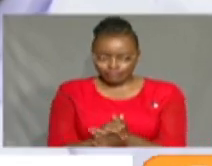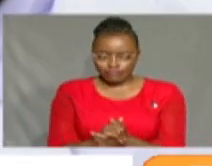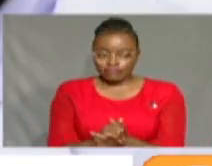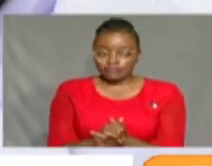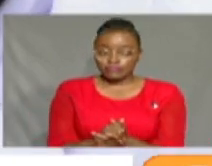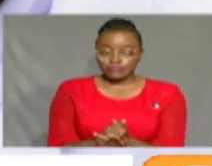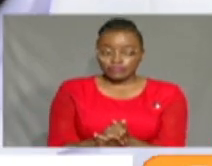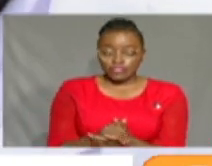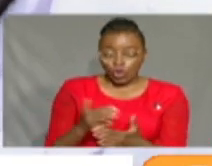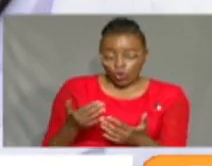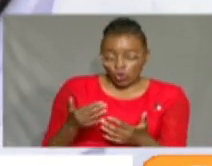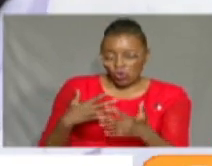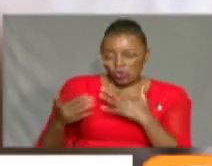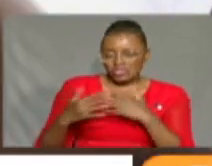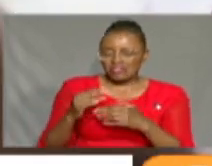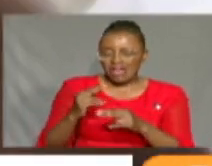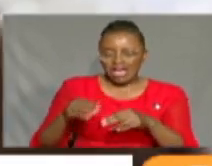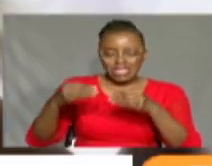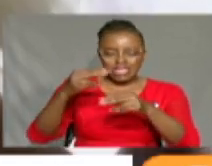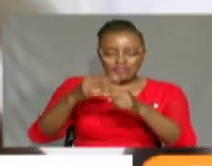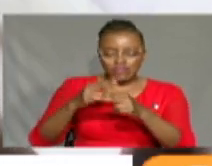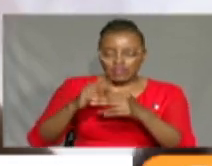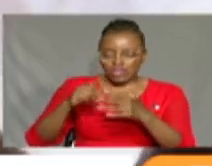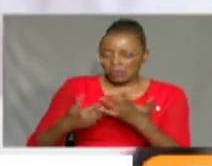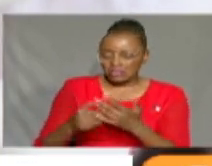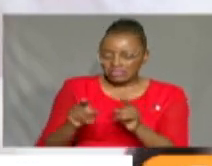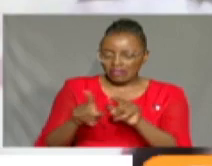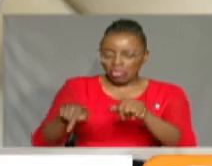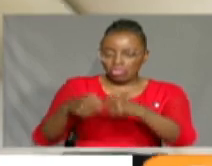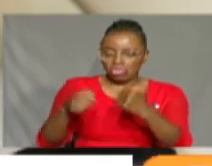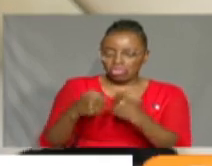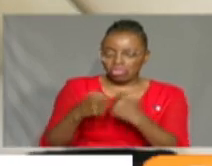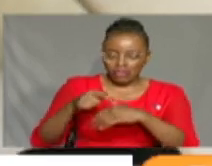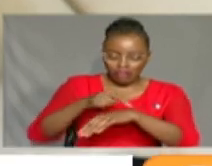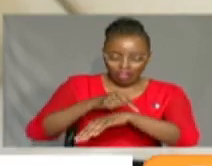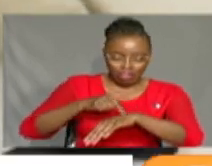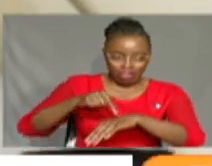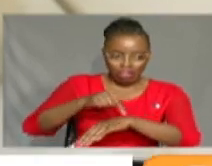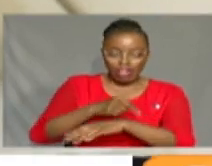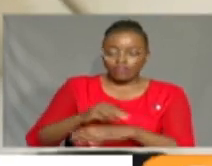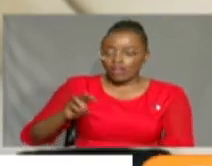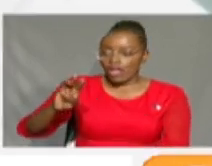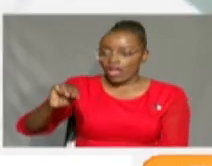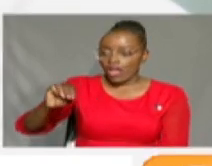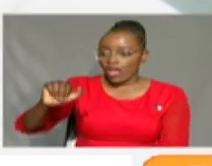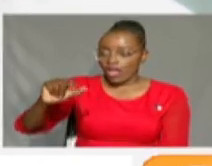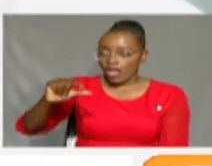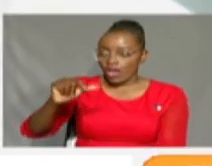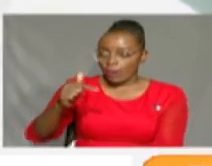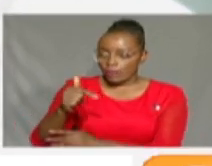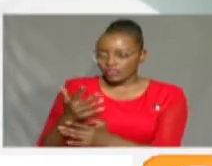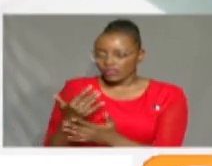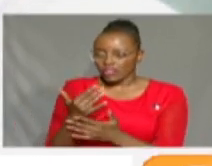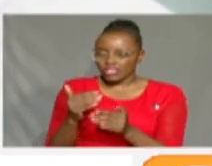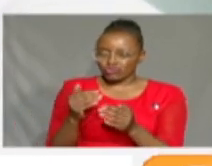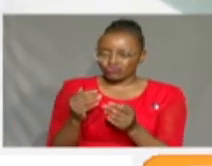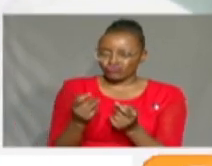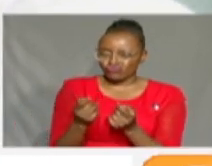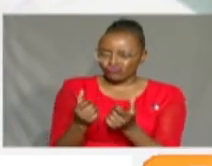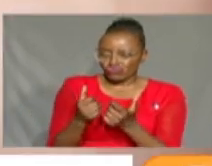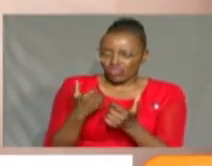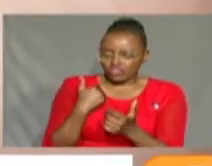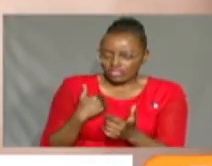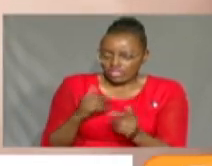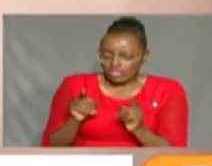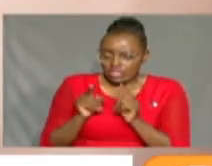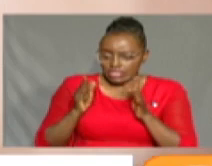wound, or what you can call rotten flesh in a wound. The maggots here act like mini surgeons, accessing